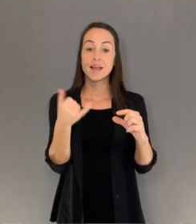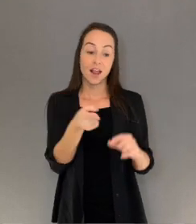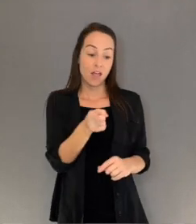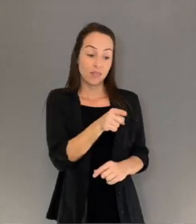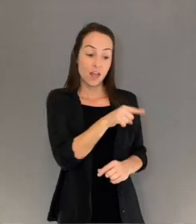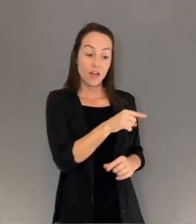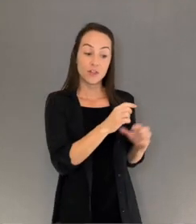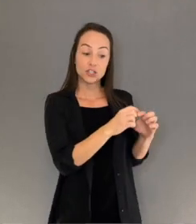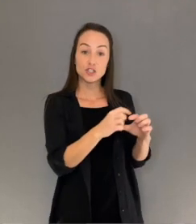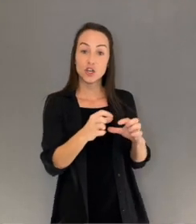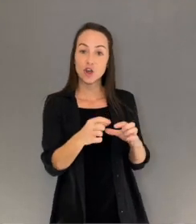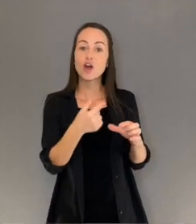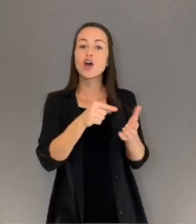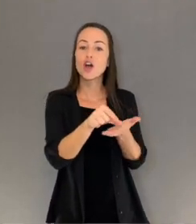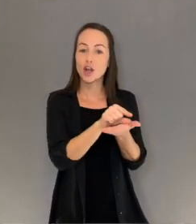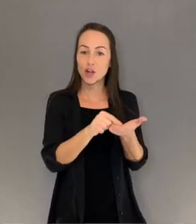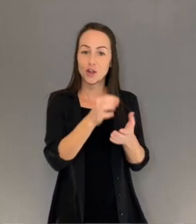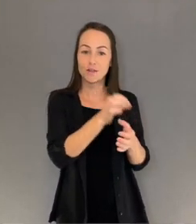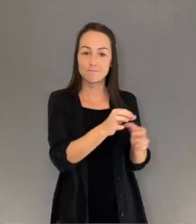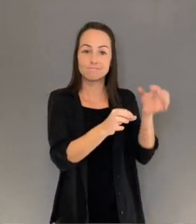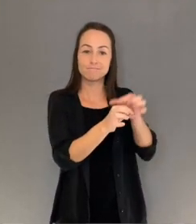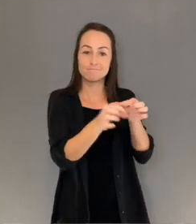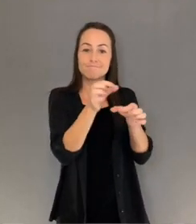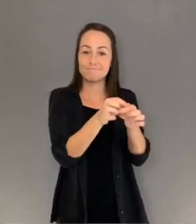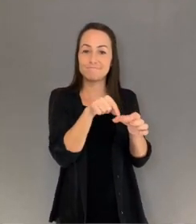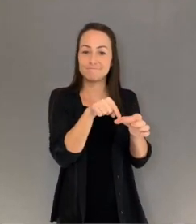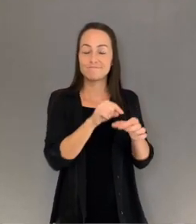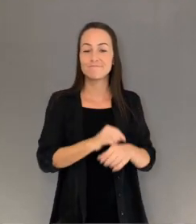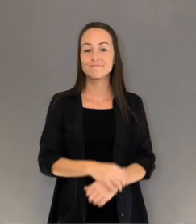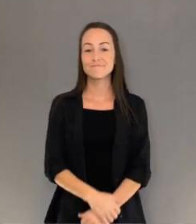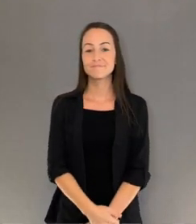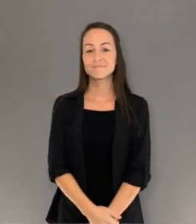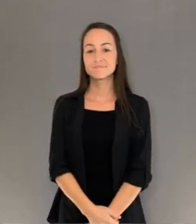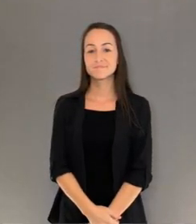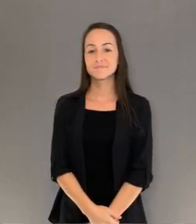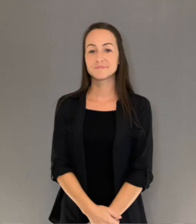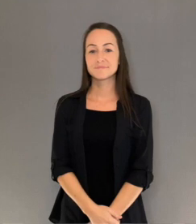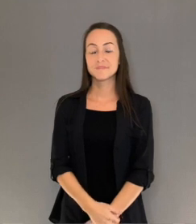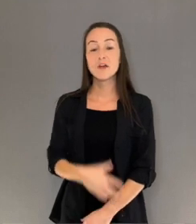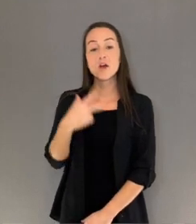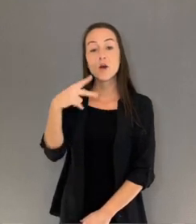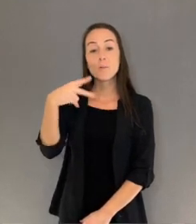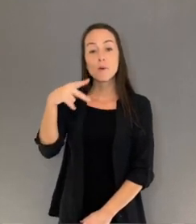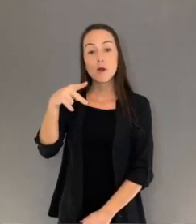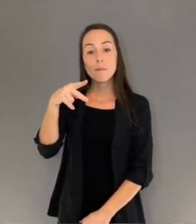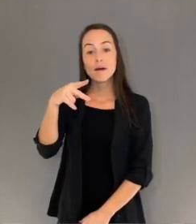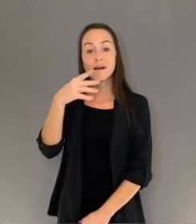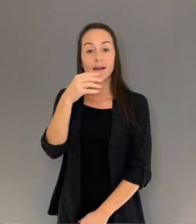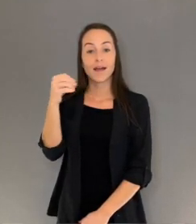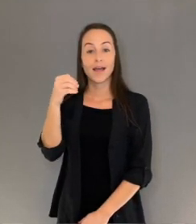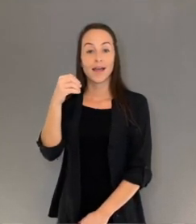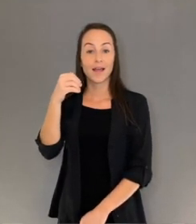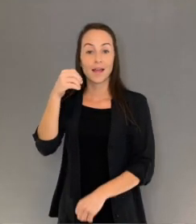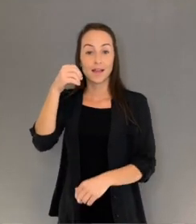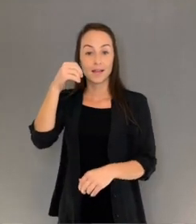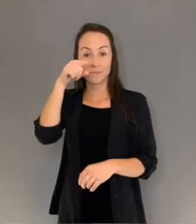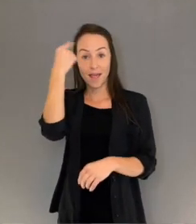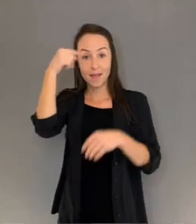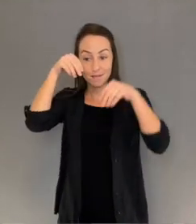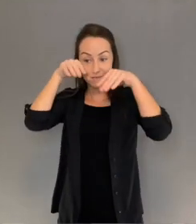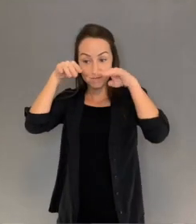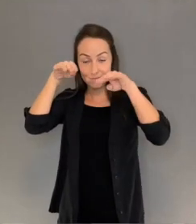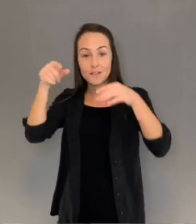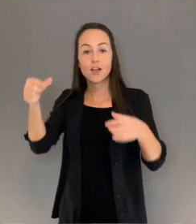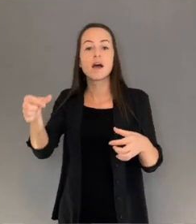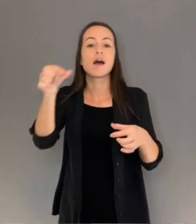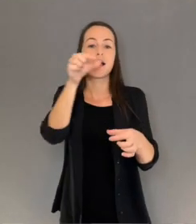other. Glue the purple eyelid and black eyelashes on top of the eye. Glue the previously cut